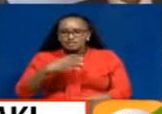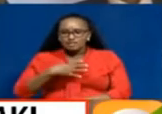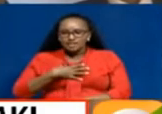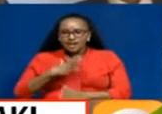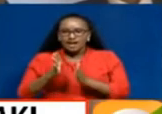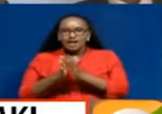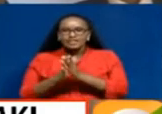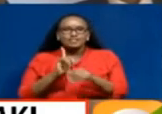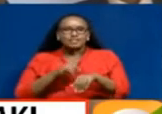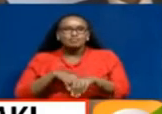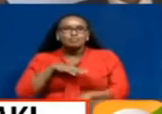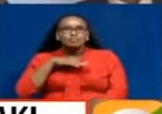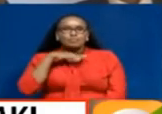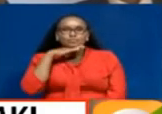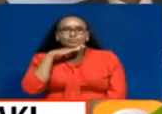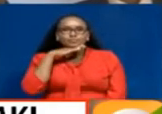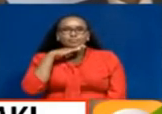death.